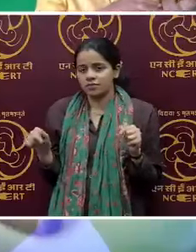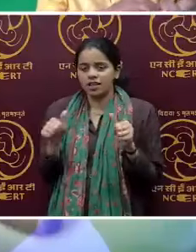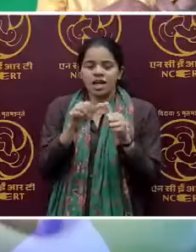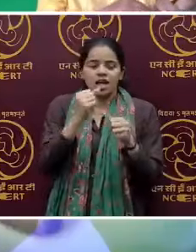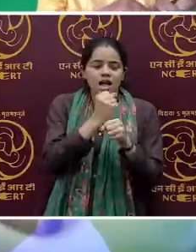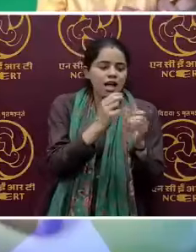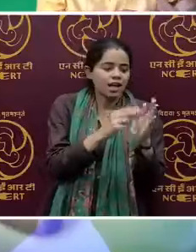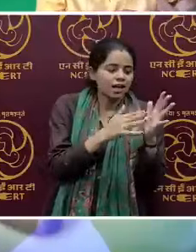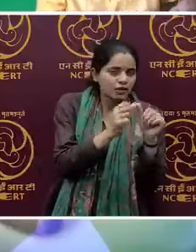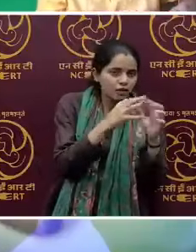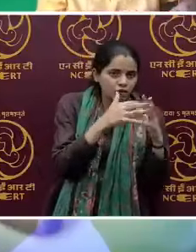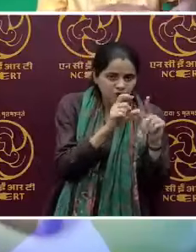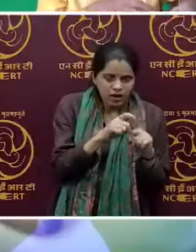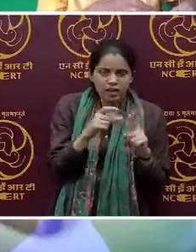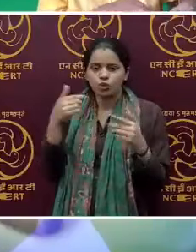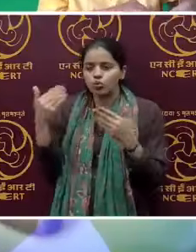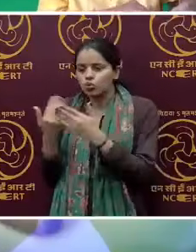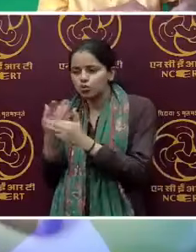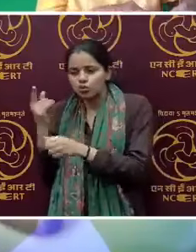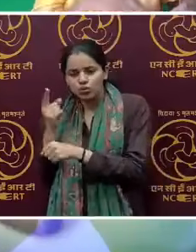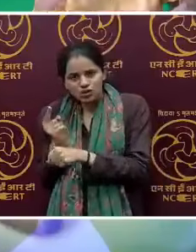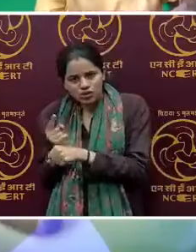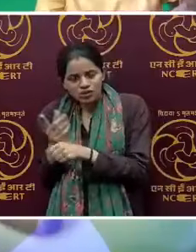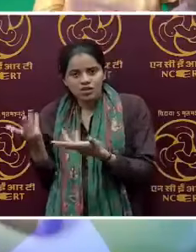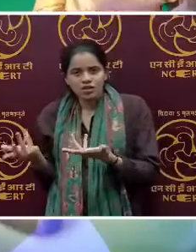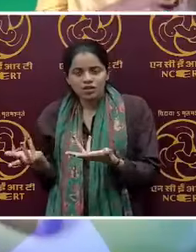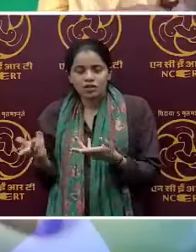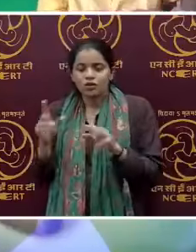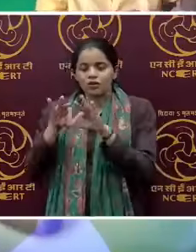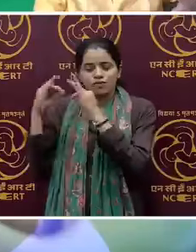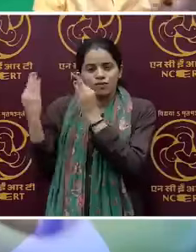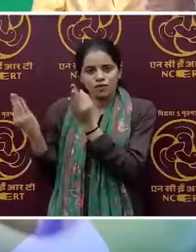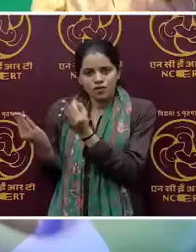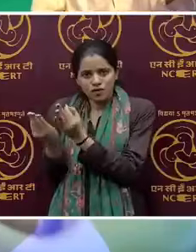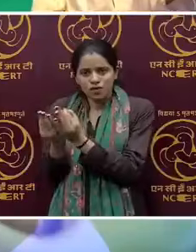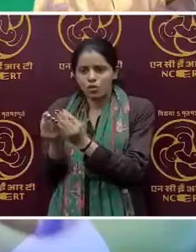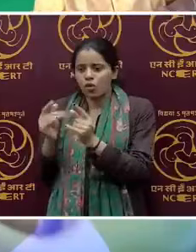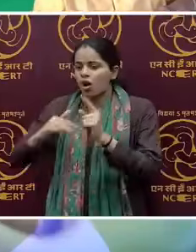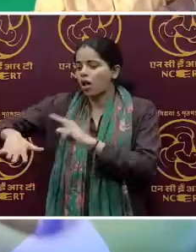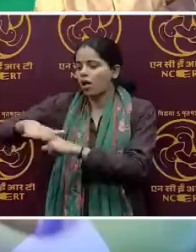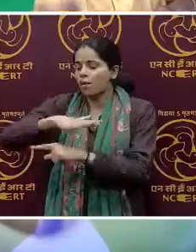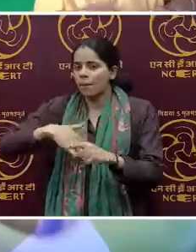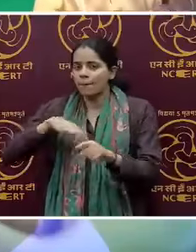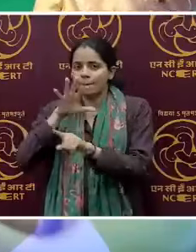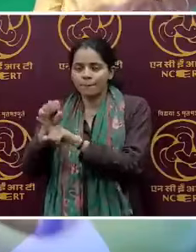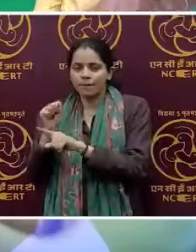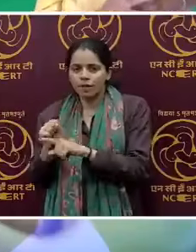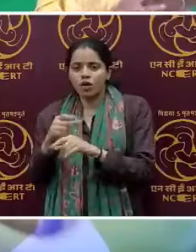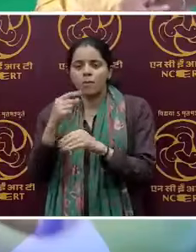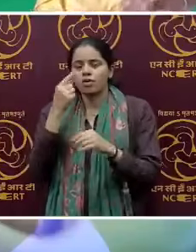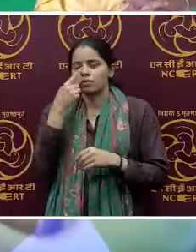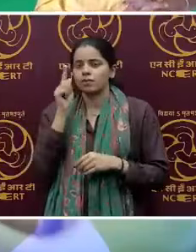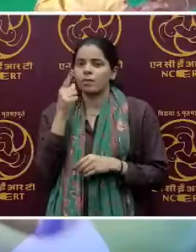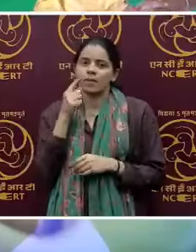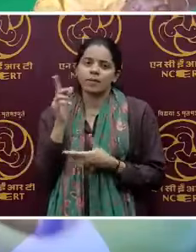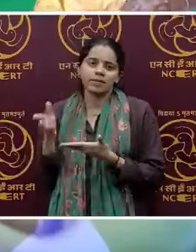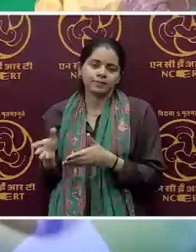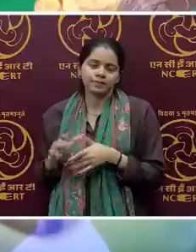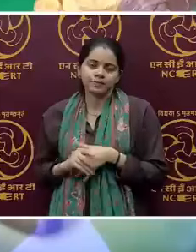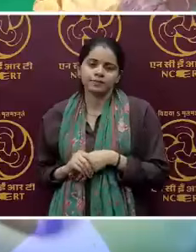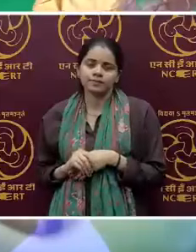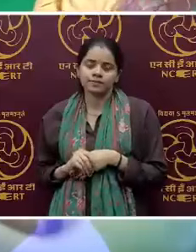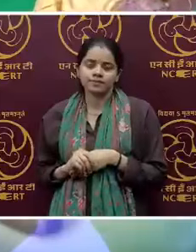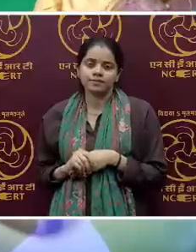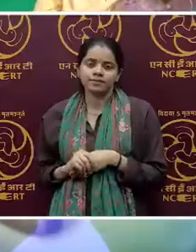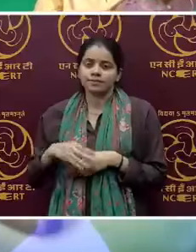Anganwadi workers, the school teachers, the family and people around you, and of course the parents. So